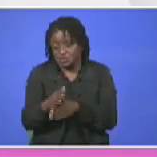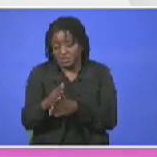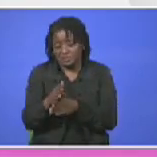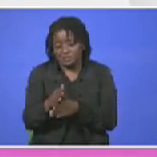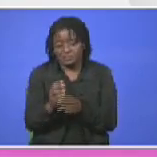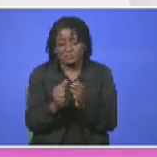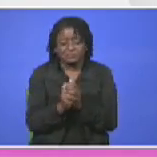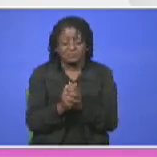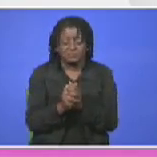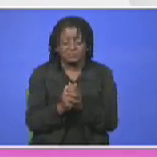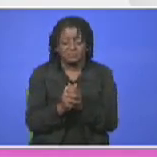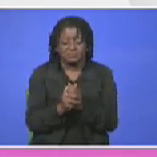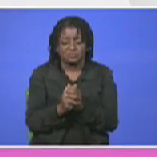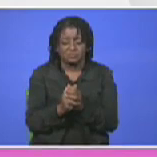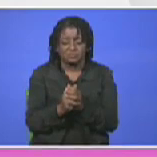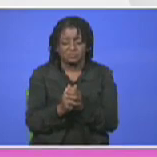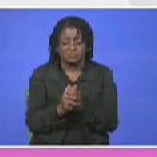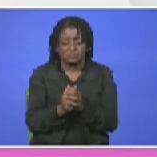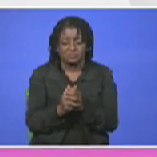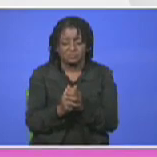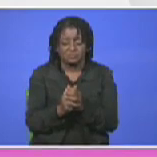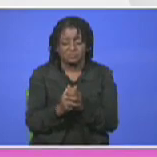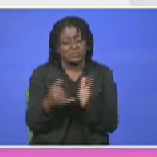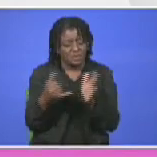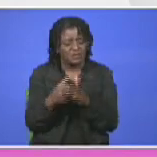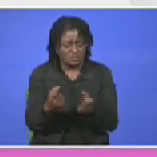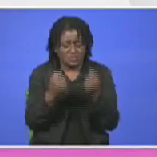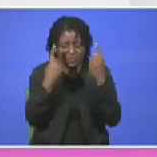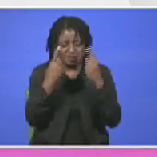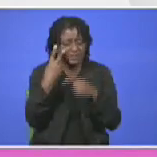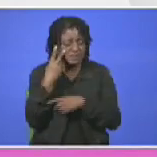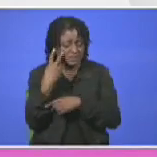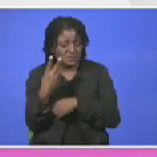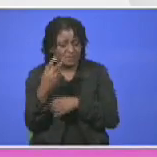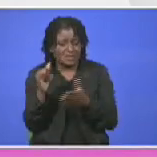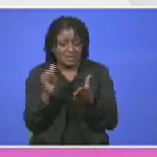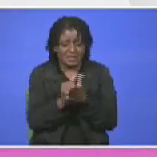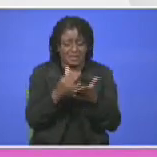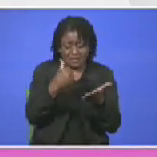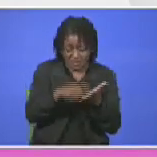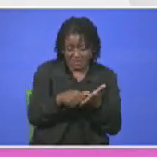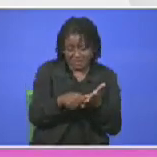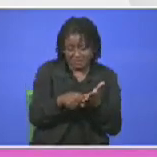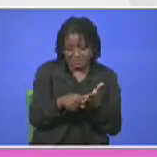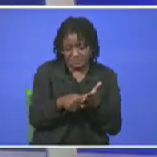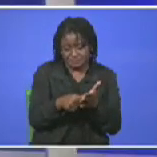so it was surprising to see that statement.